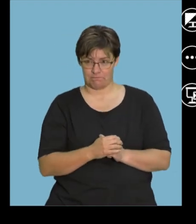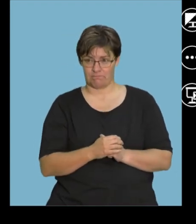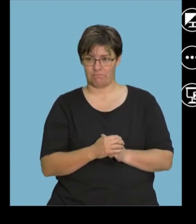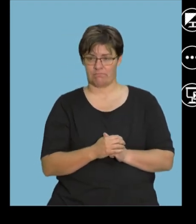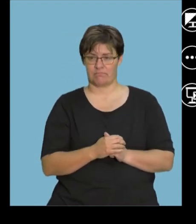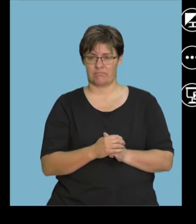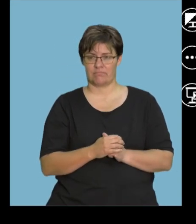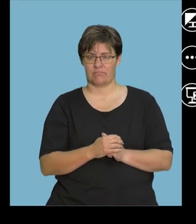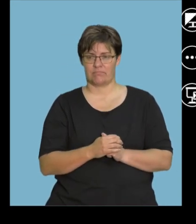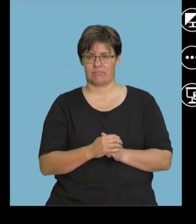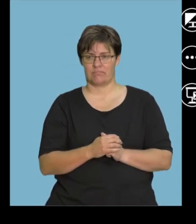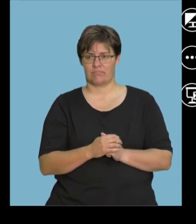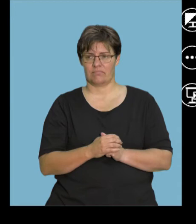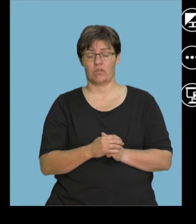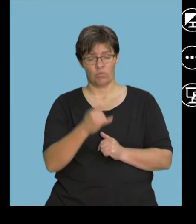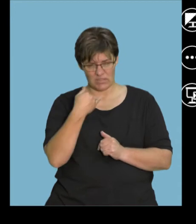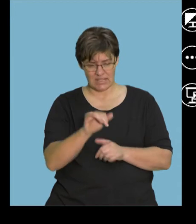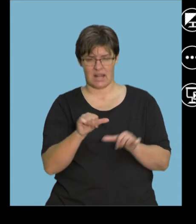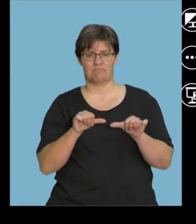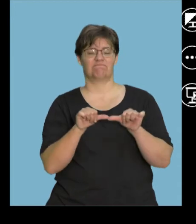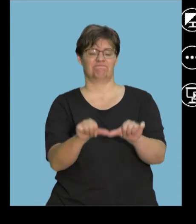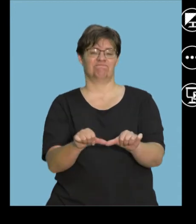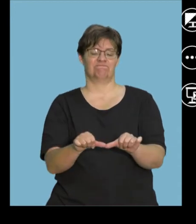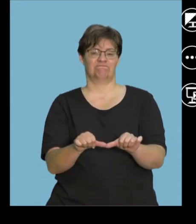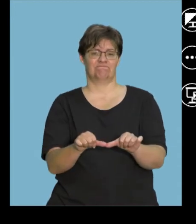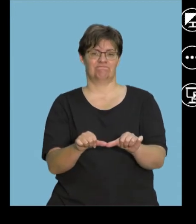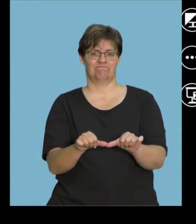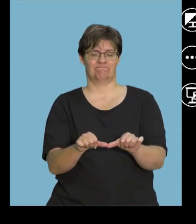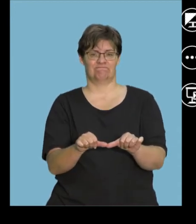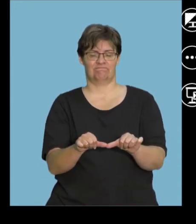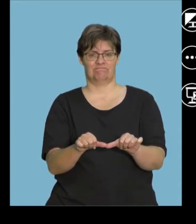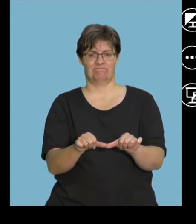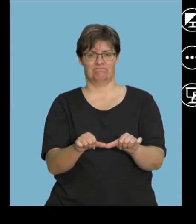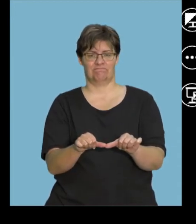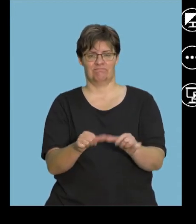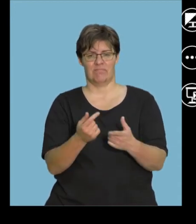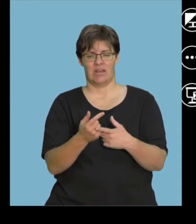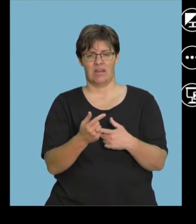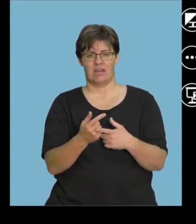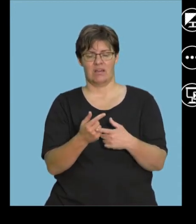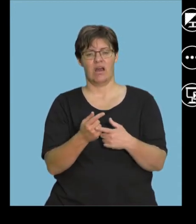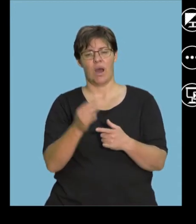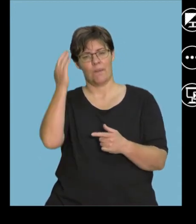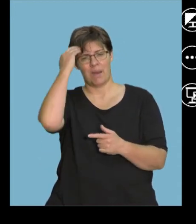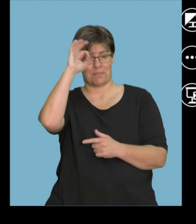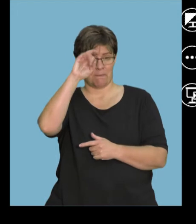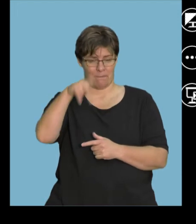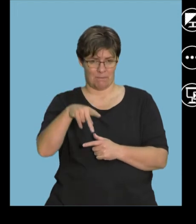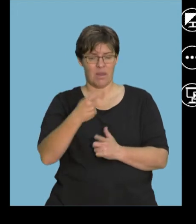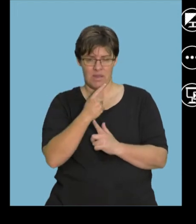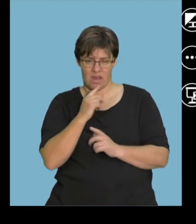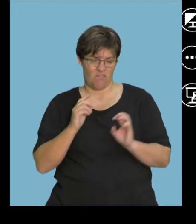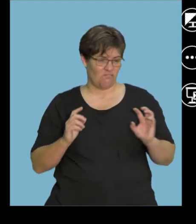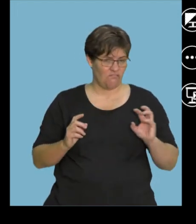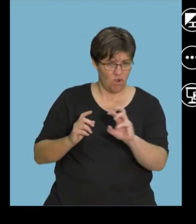move to, so we're still talking about our free, our mind map, talking about the